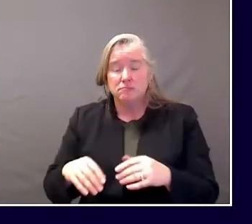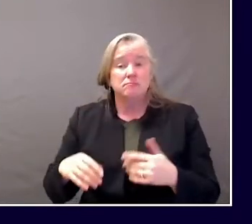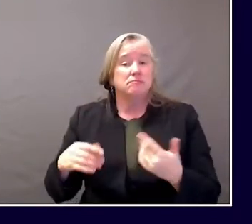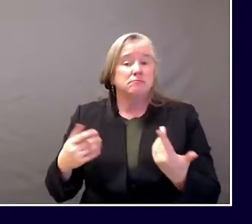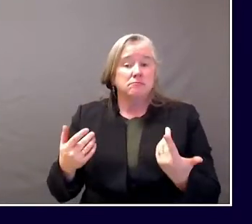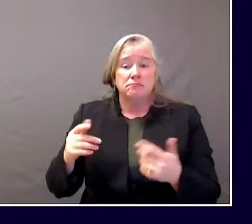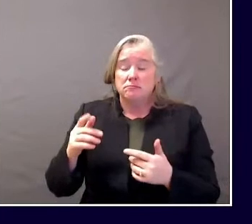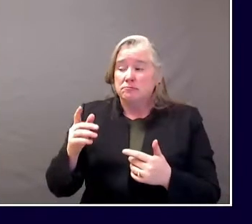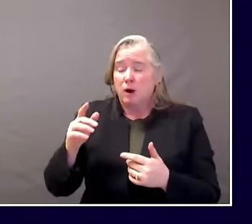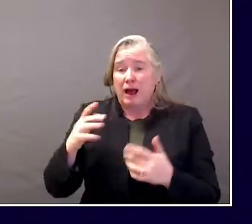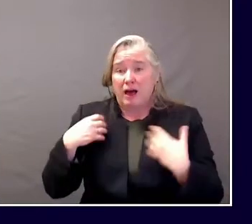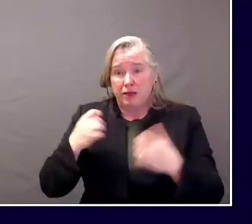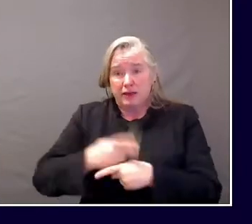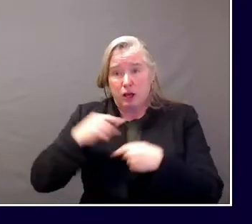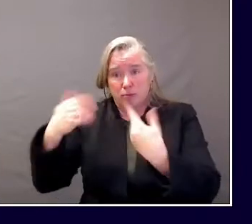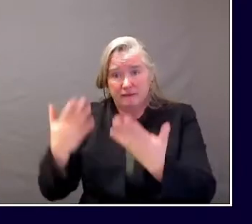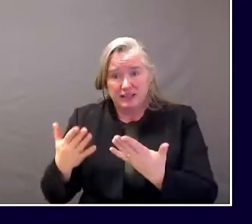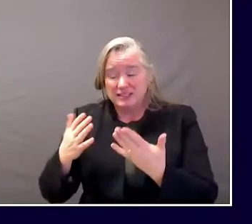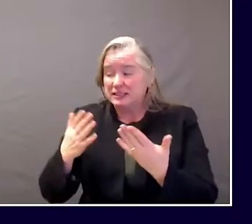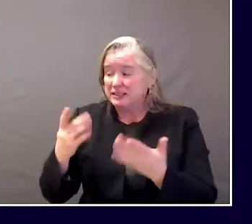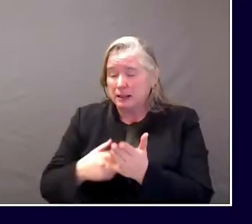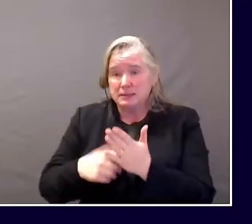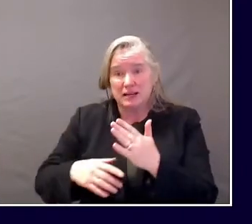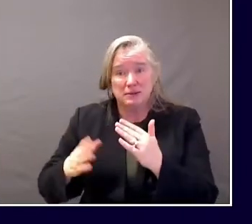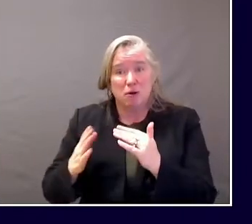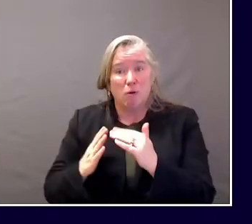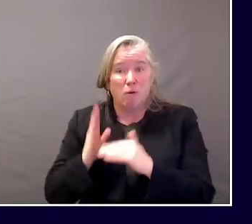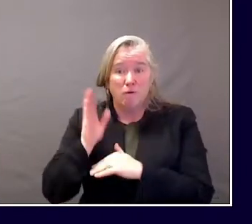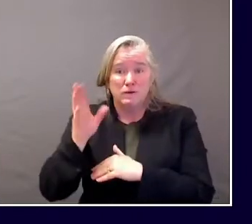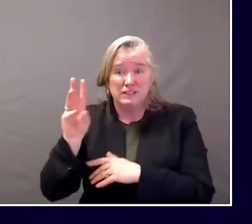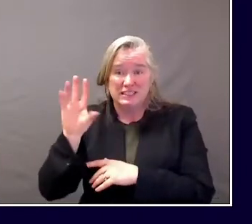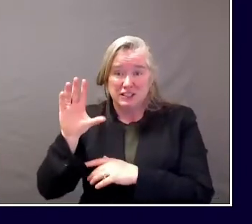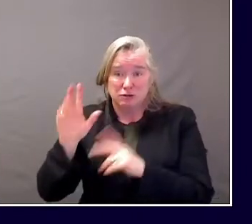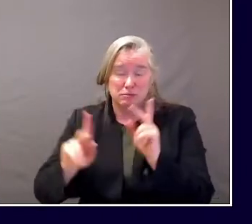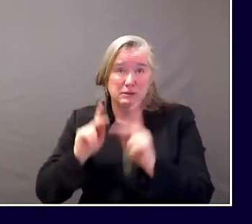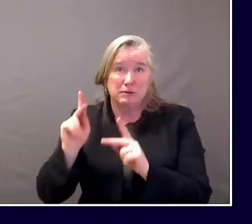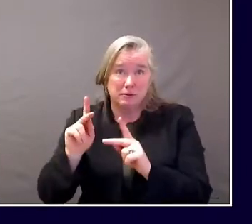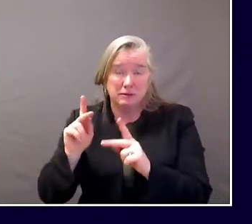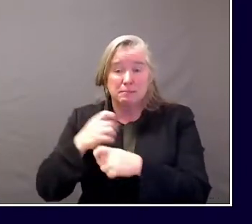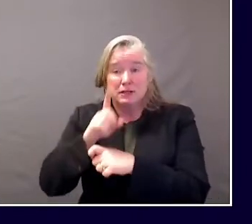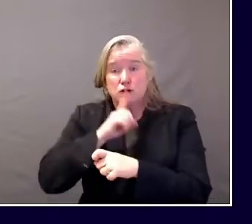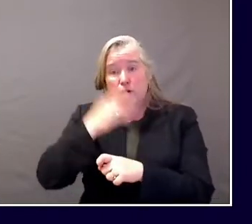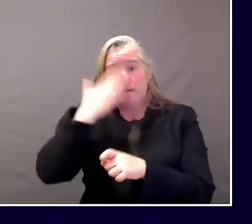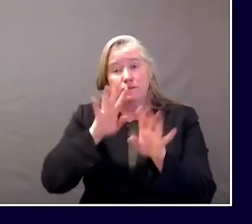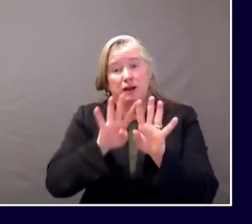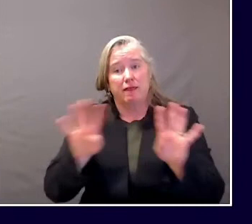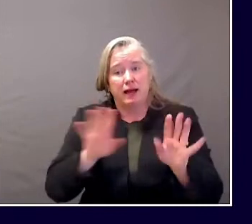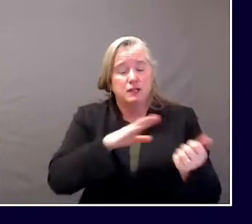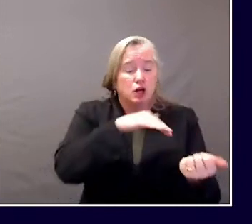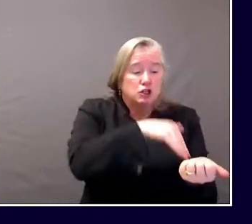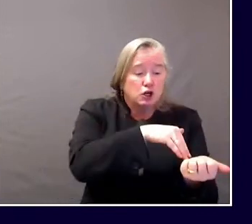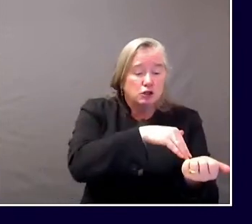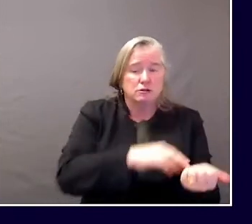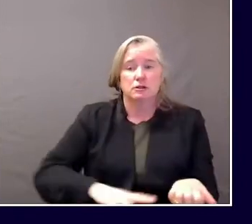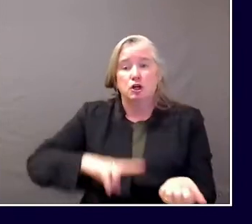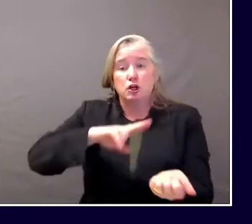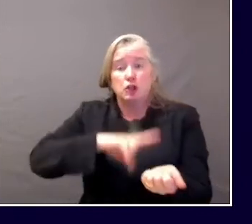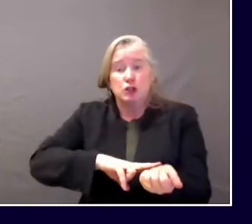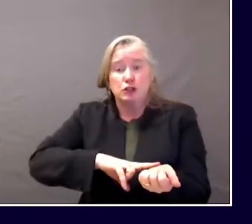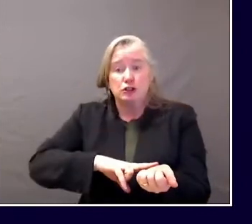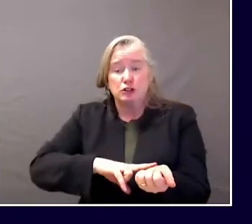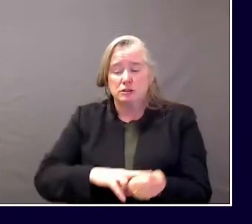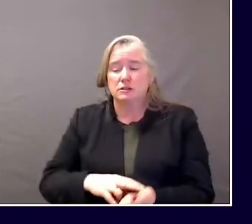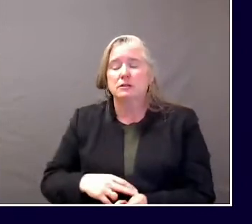as 600 people to make sure that the front lines, the doctors, the nurses, the healthcare professionals that people